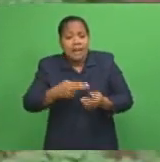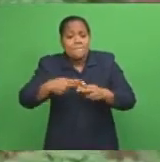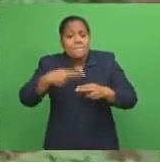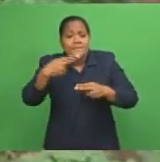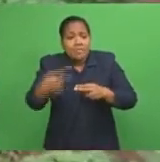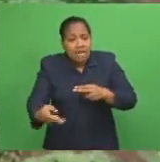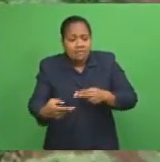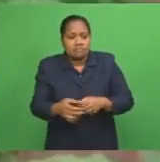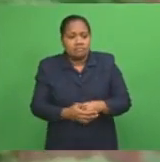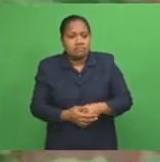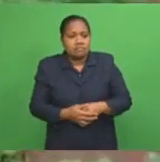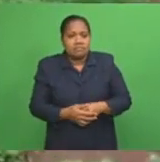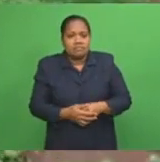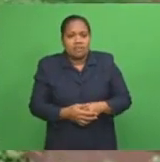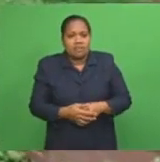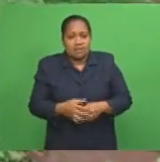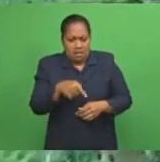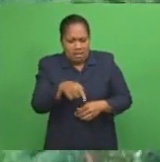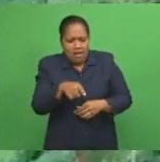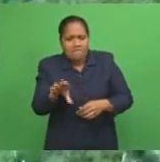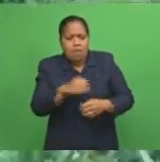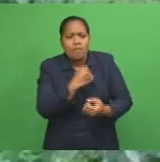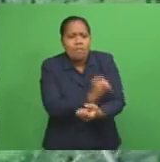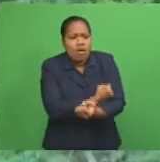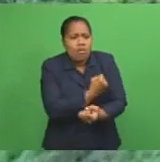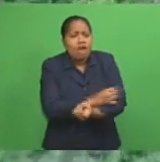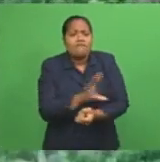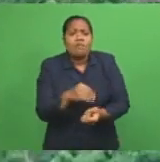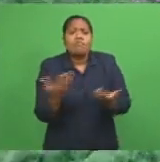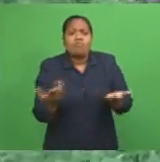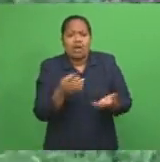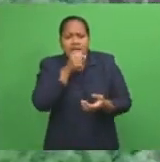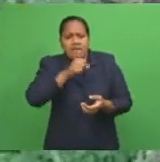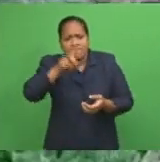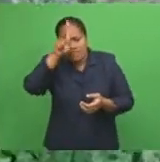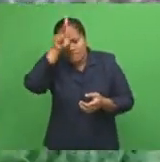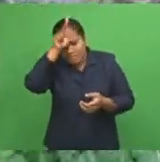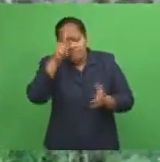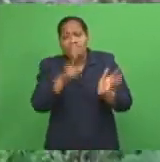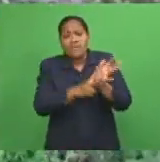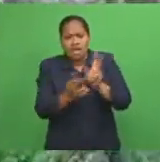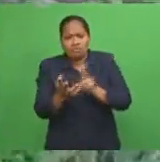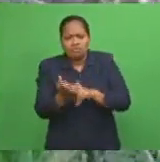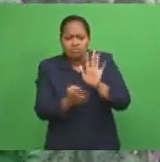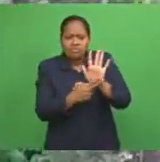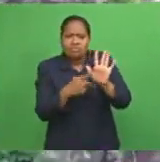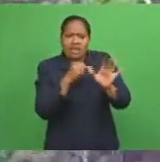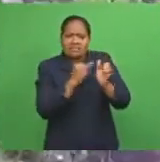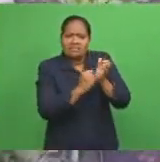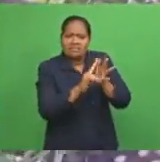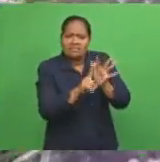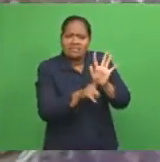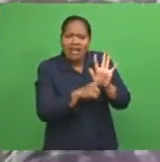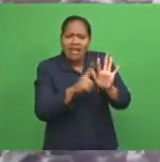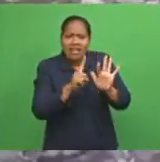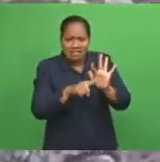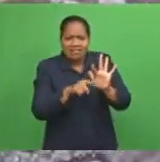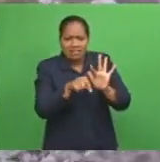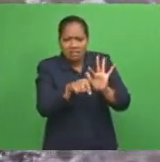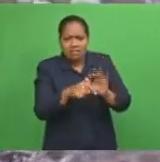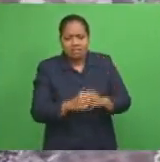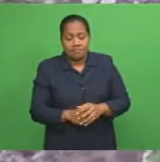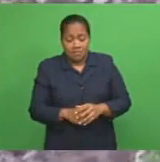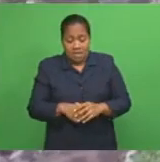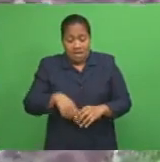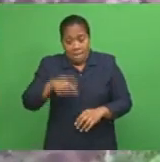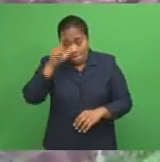kilograms believed to be marijuana, from a farm in Ngasele village. Police Commissioner Brigadier General Sitiveni Gilio acknowledged the support from the